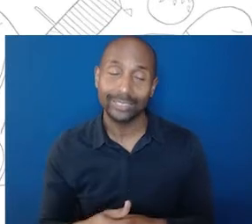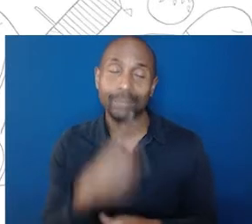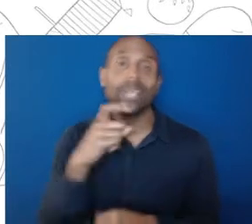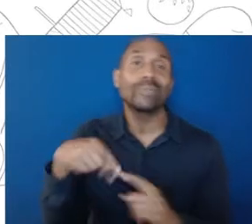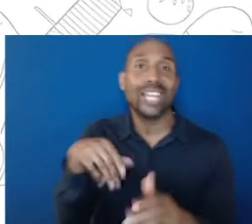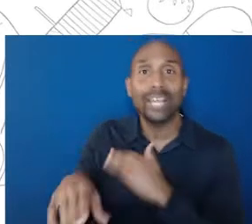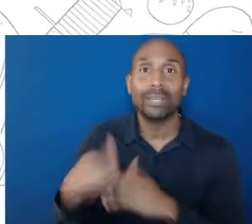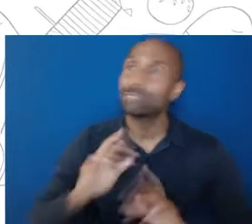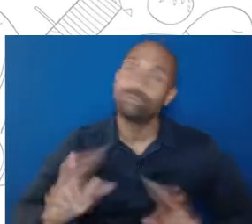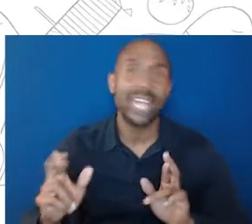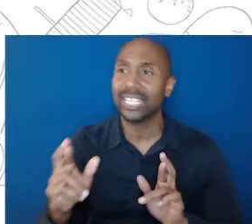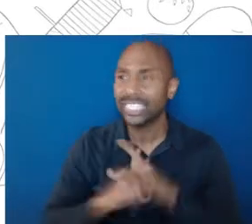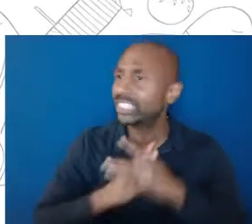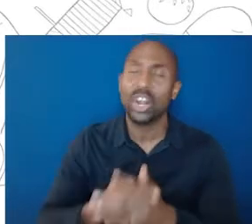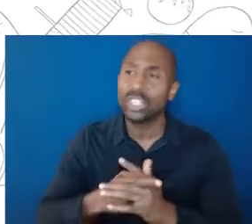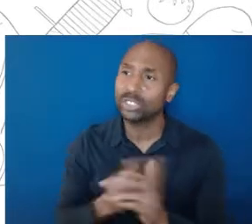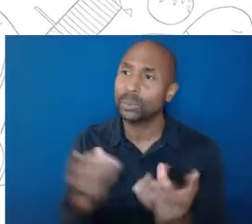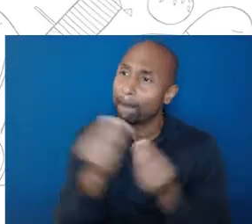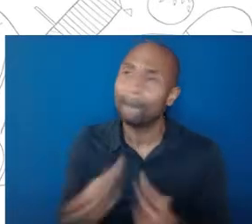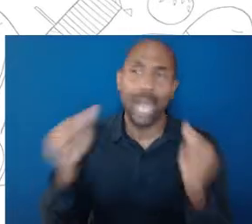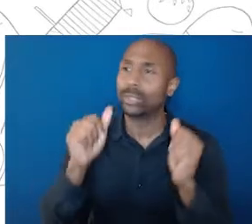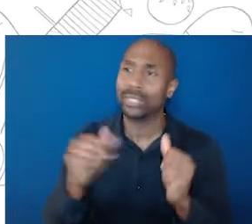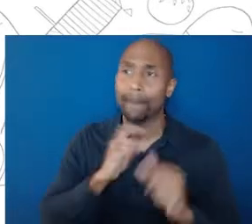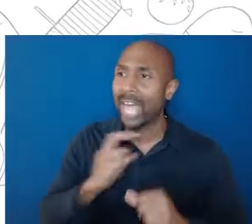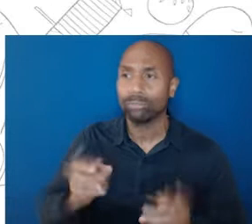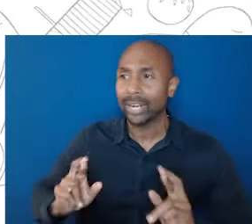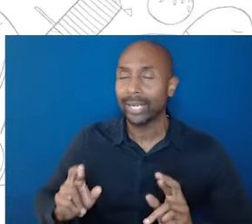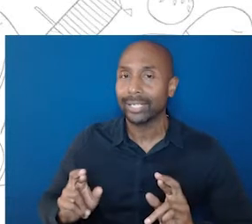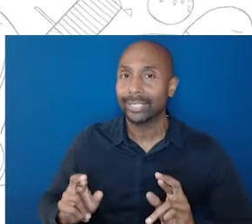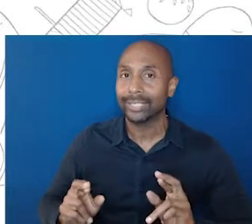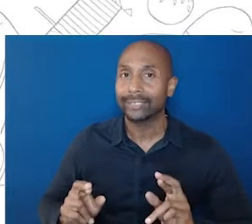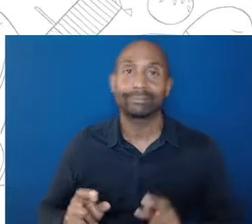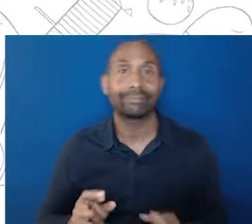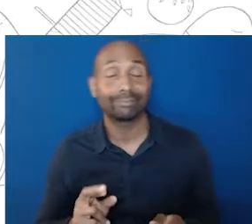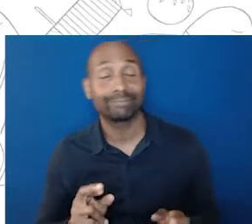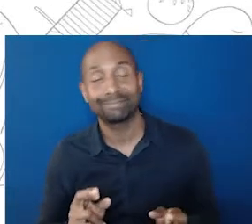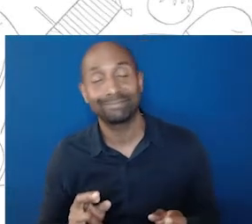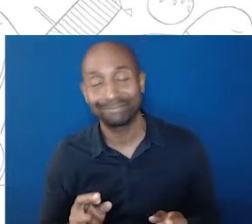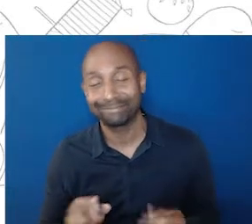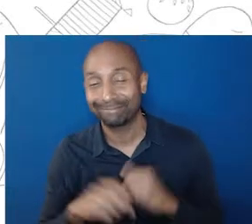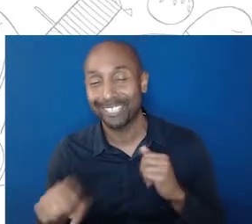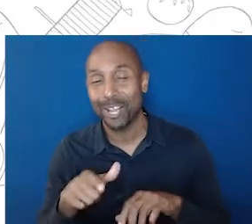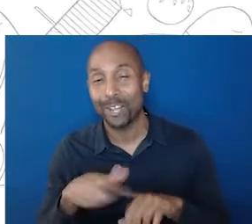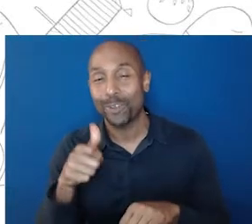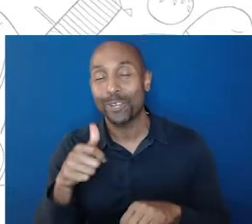like, you know, like I was just ready. And I honestly love that I haven't gotten there yet. I